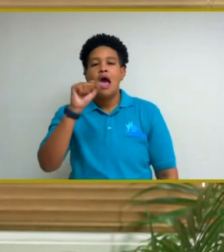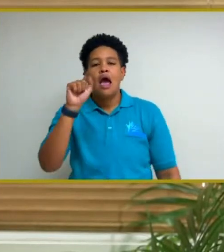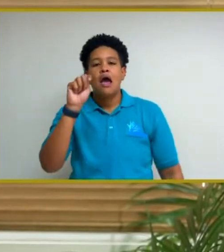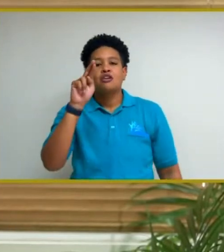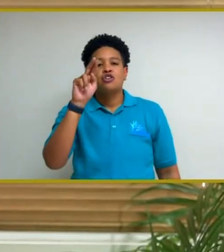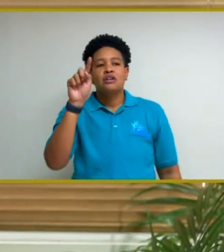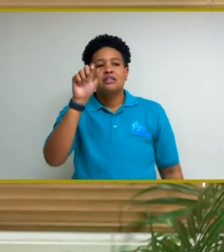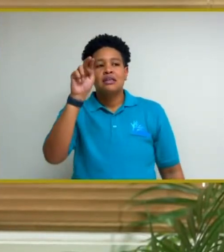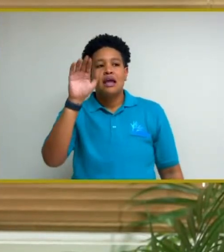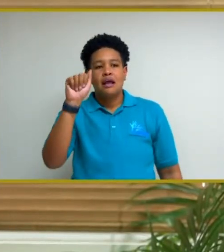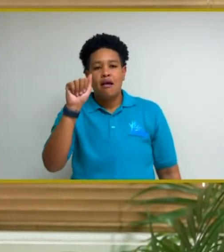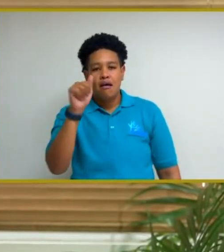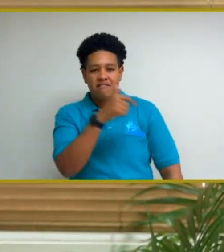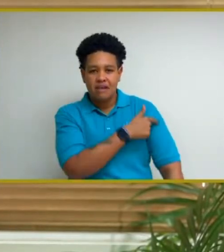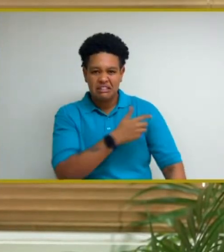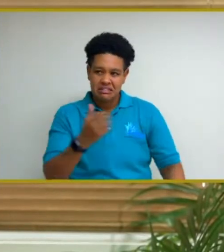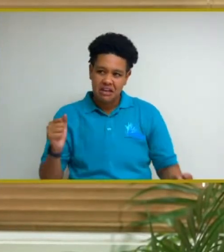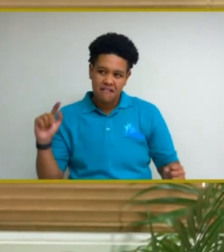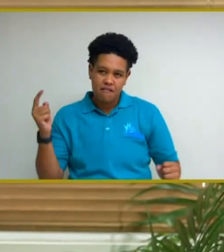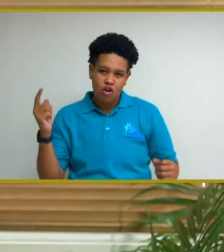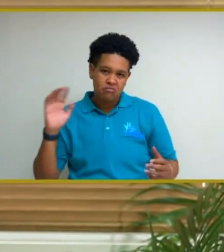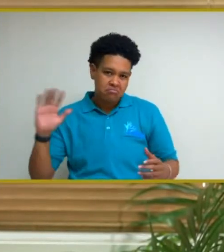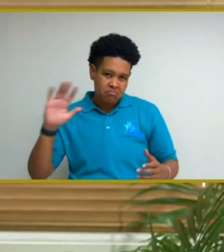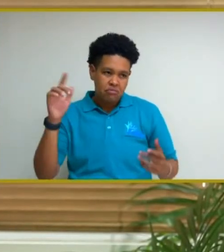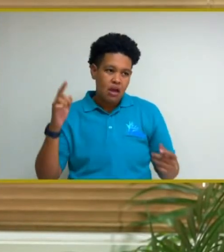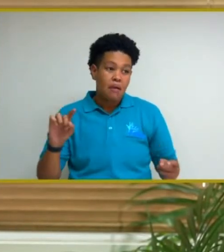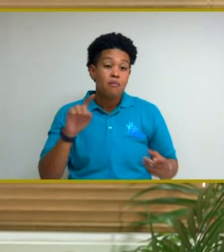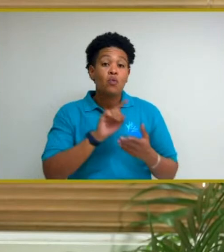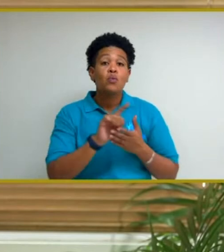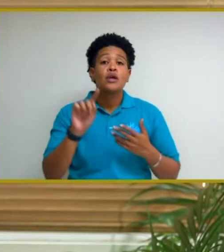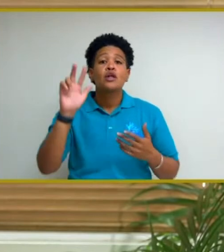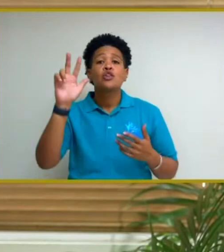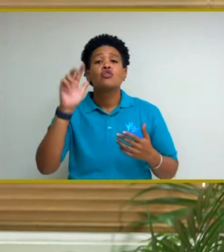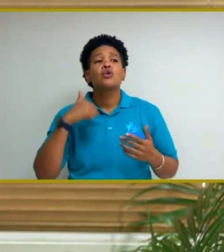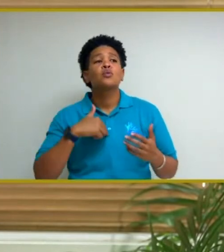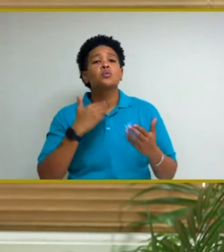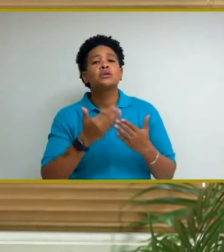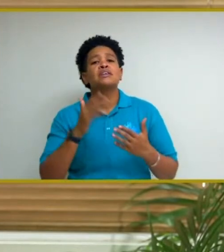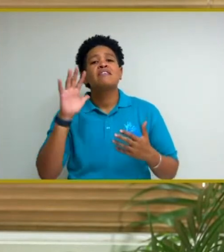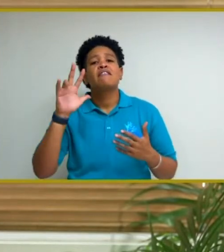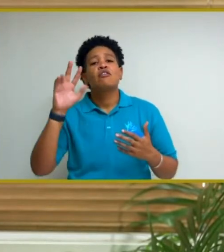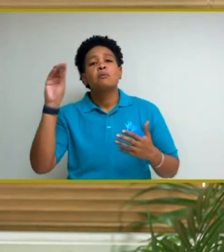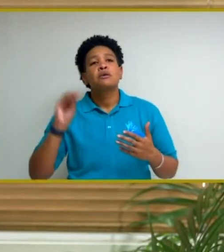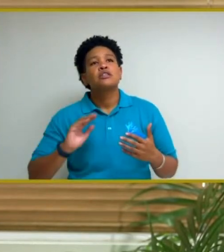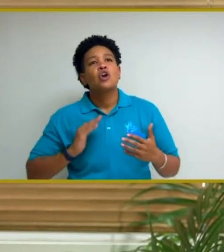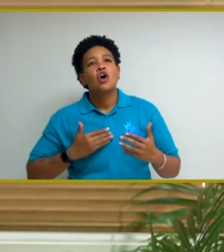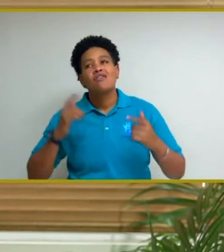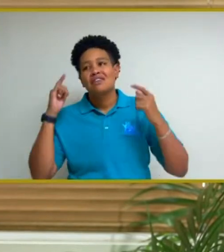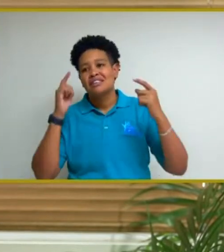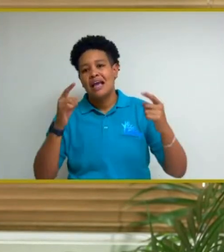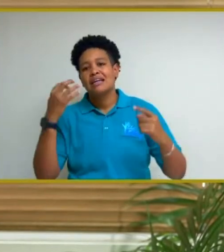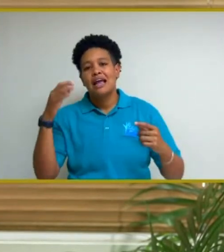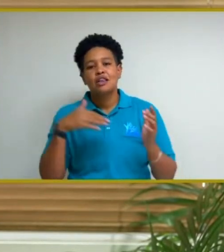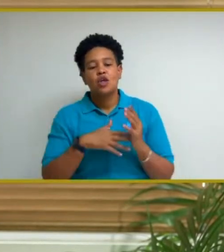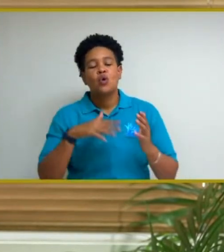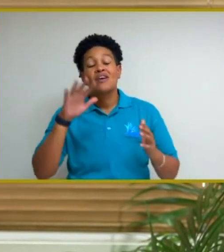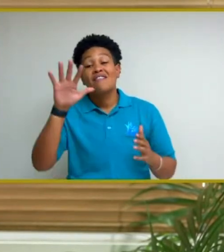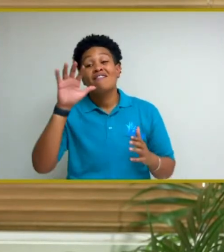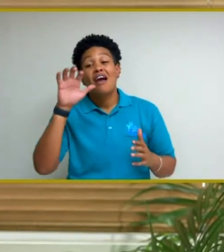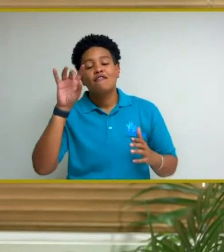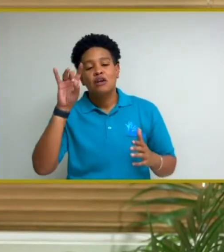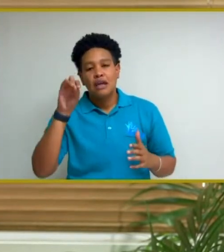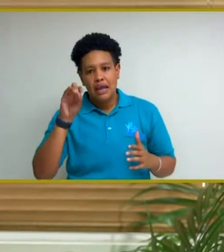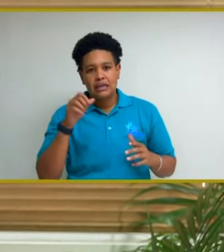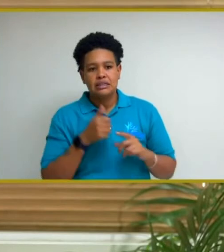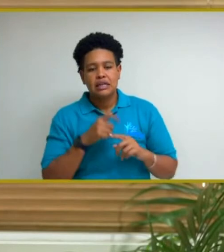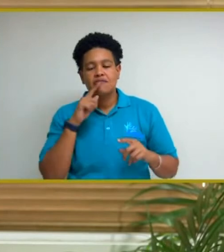AstraZeneca vaccine. In week 3, we reached 53% of our target of the 19,580. We